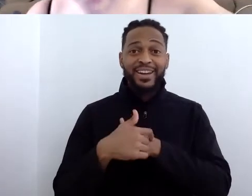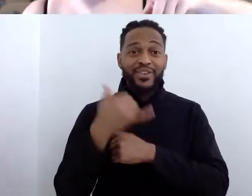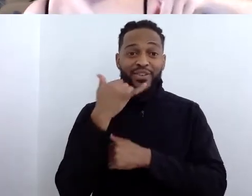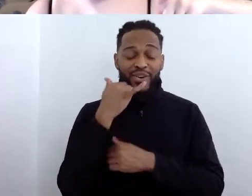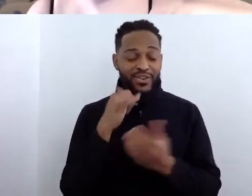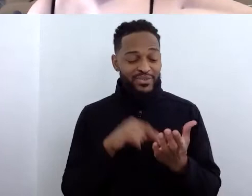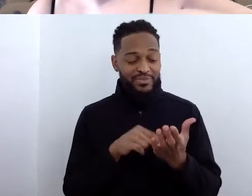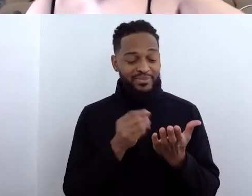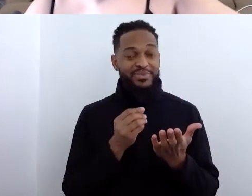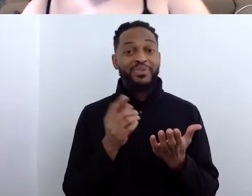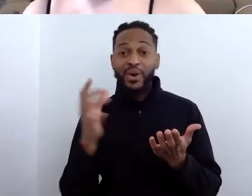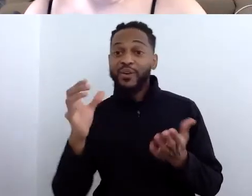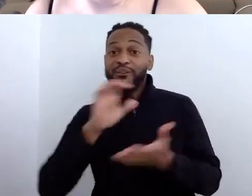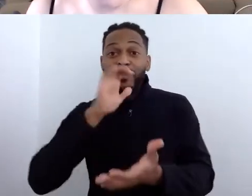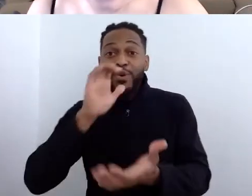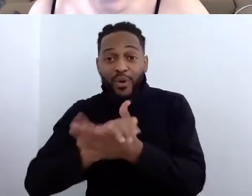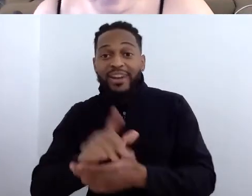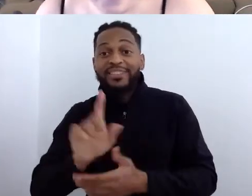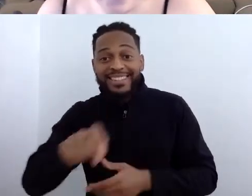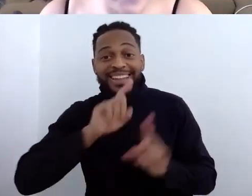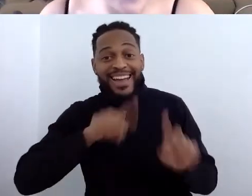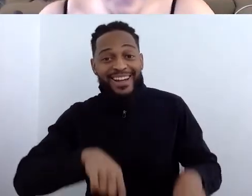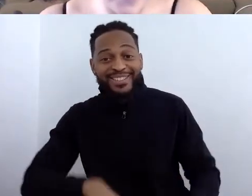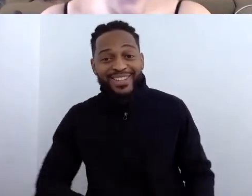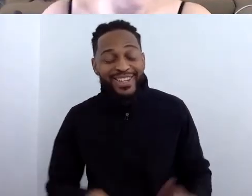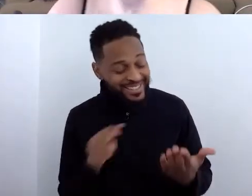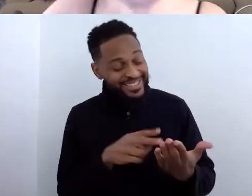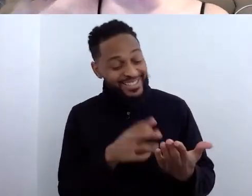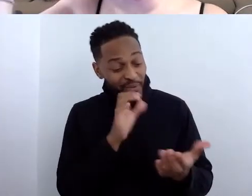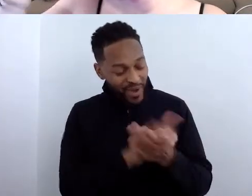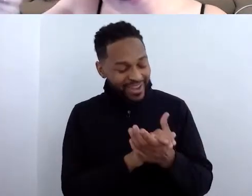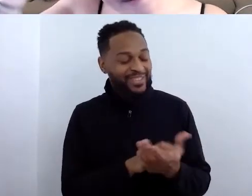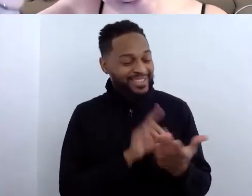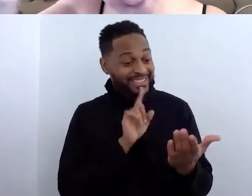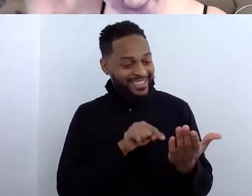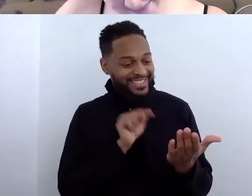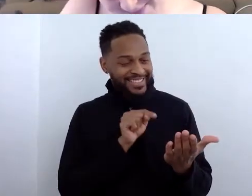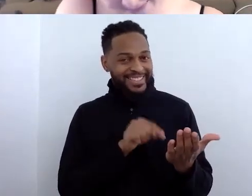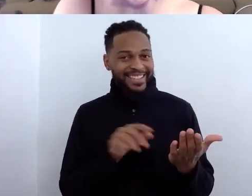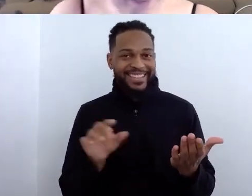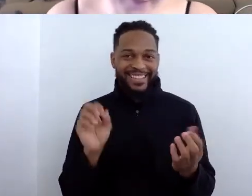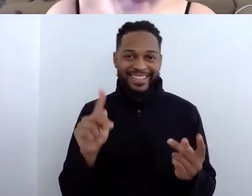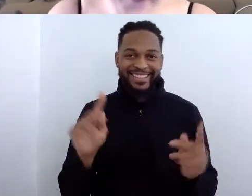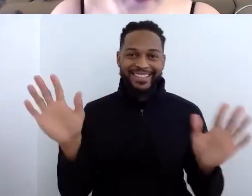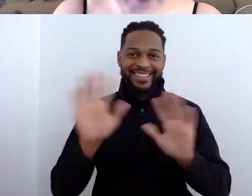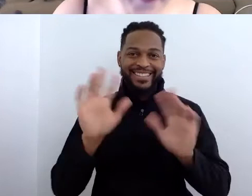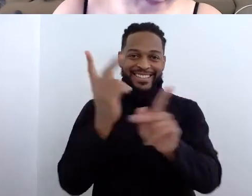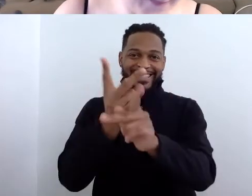wife, you answer it. Take care. Take it easy.